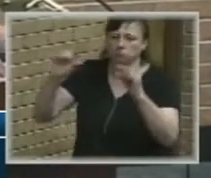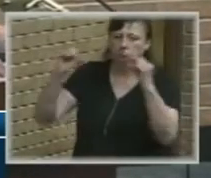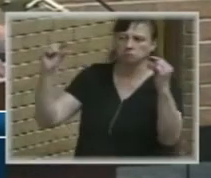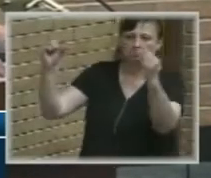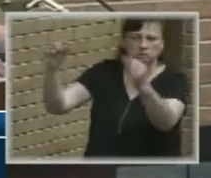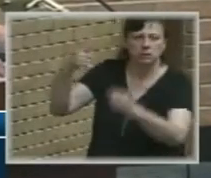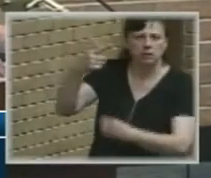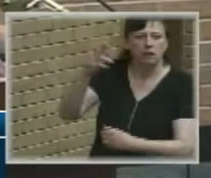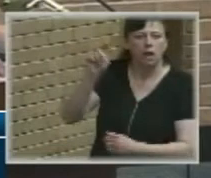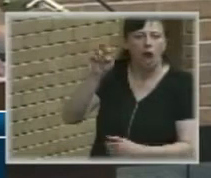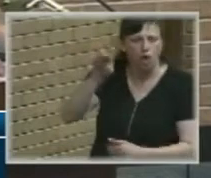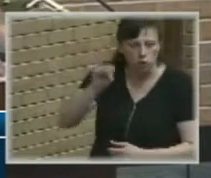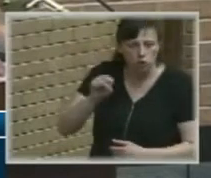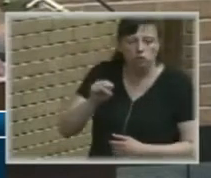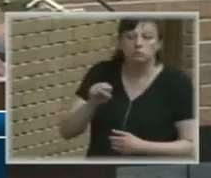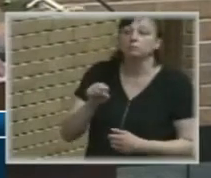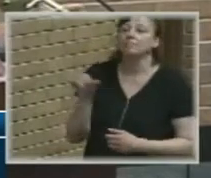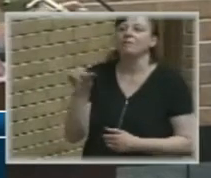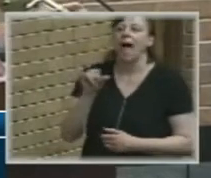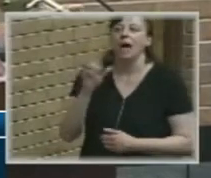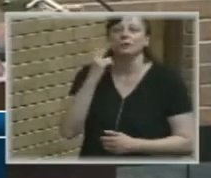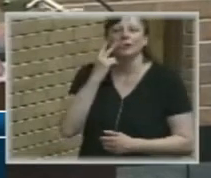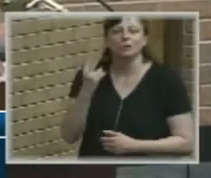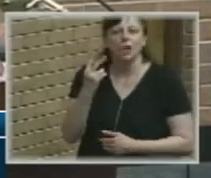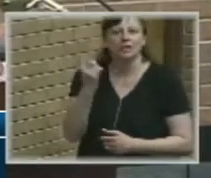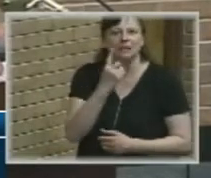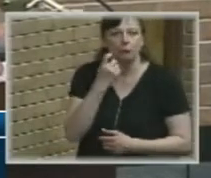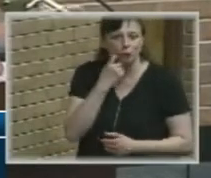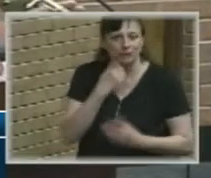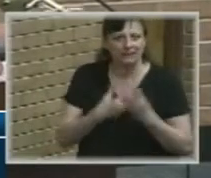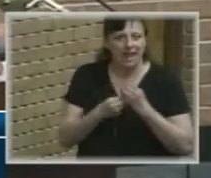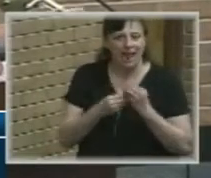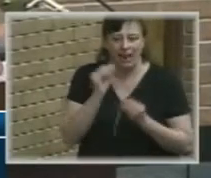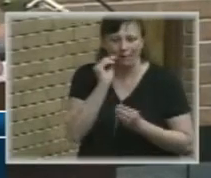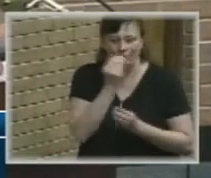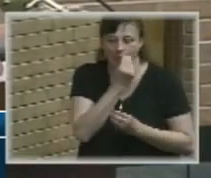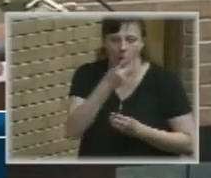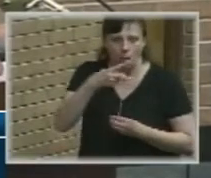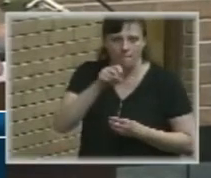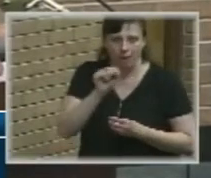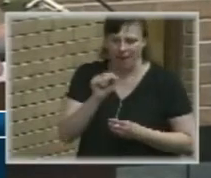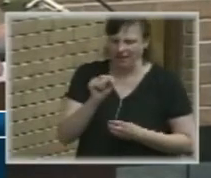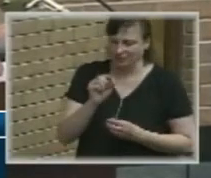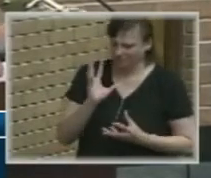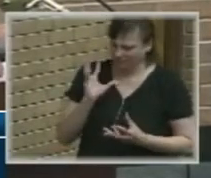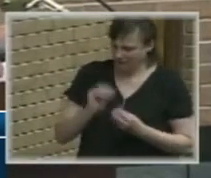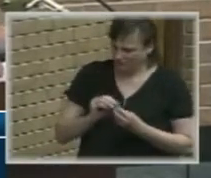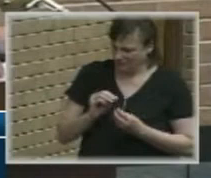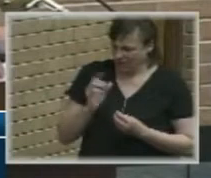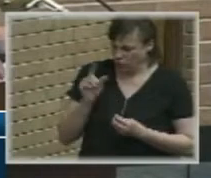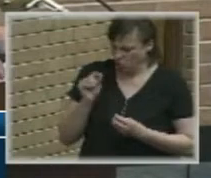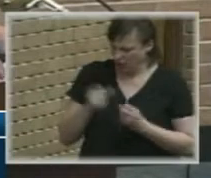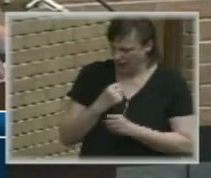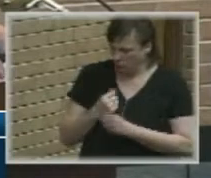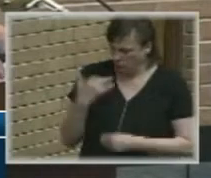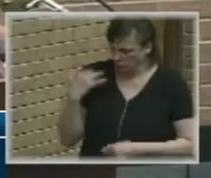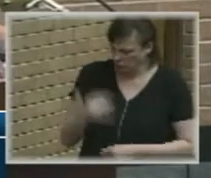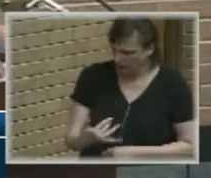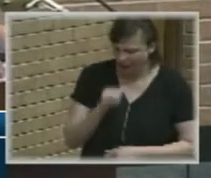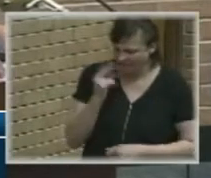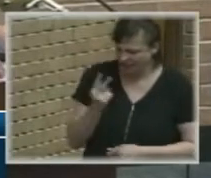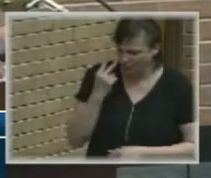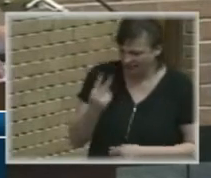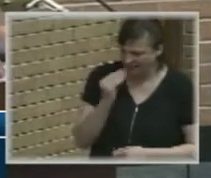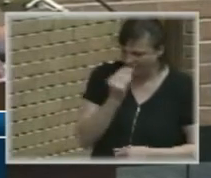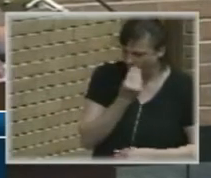admit, when I drove over here tonight, there was a flower pot hanging by the... In 20 years, I have never seen that. So I